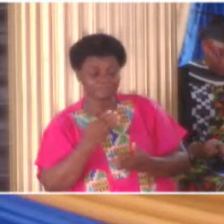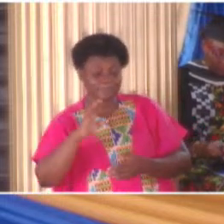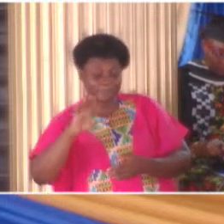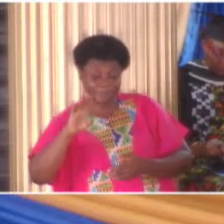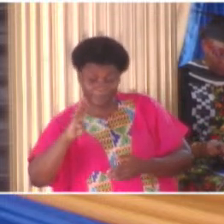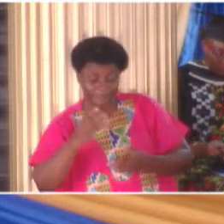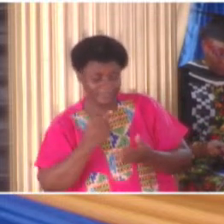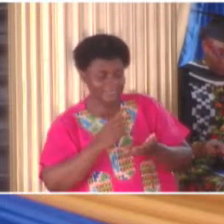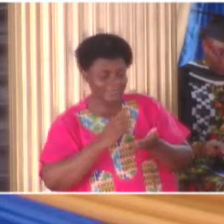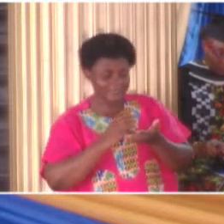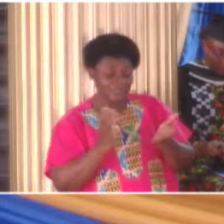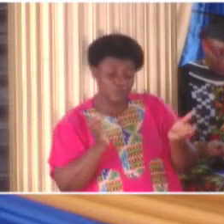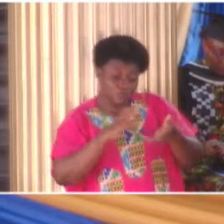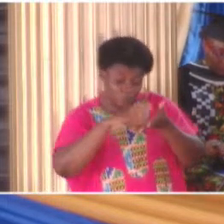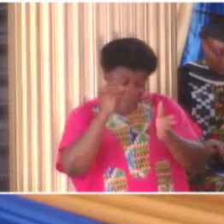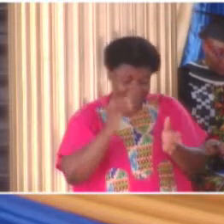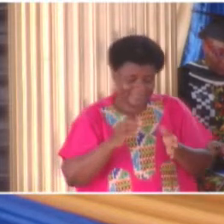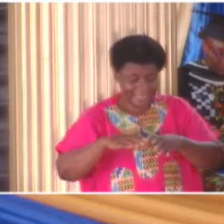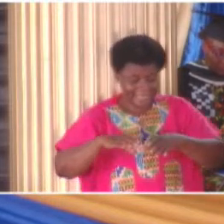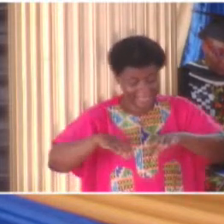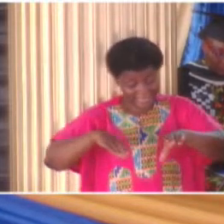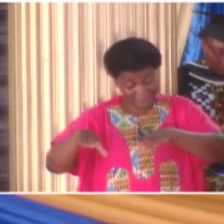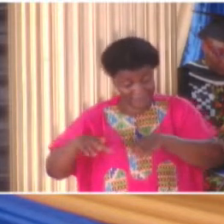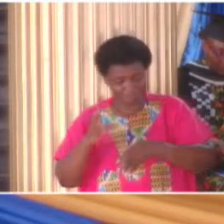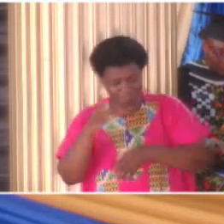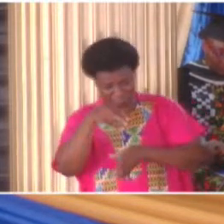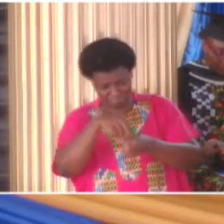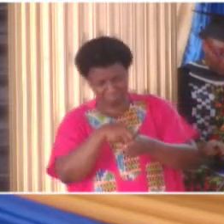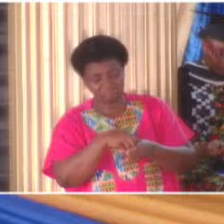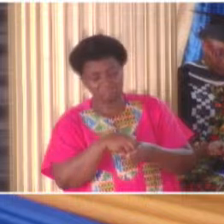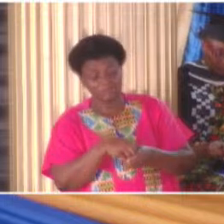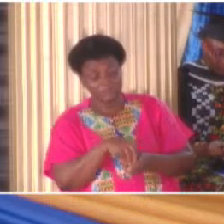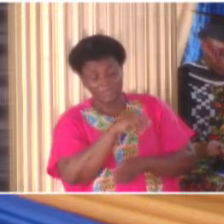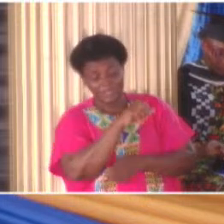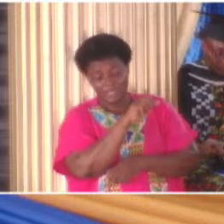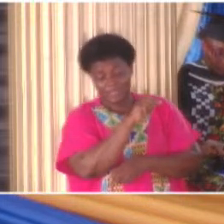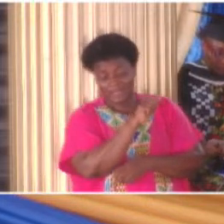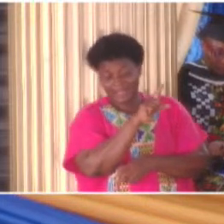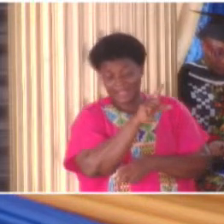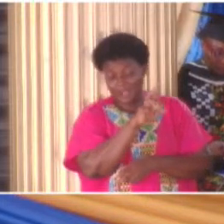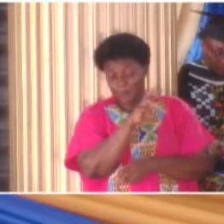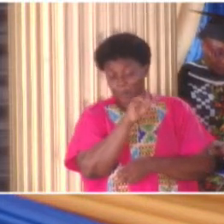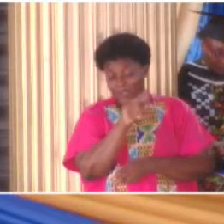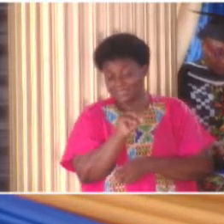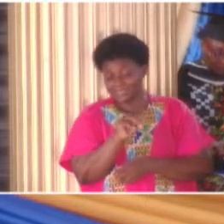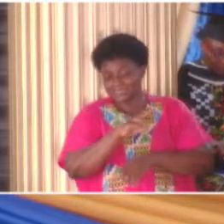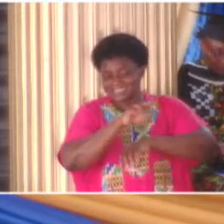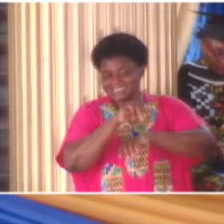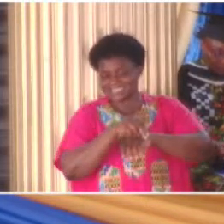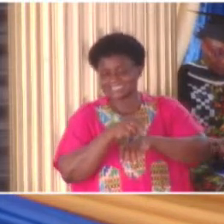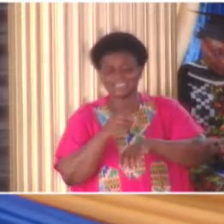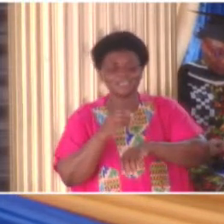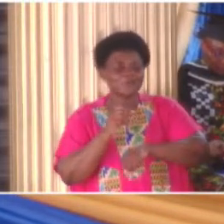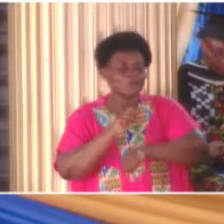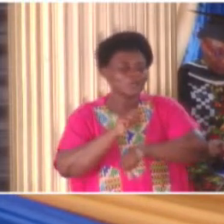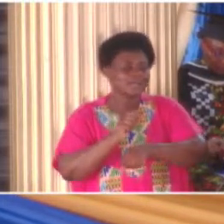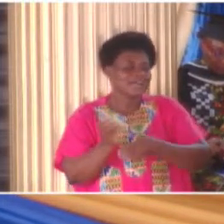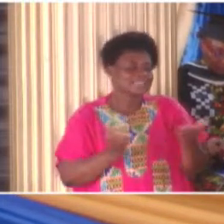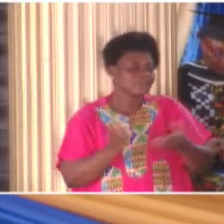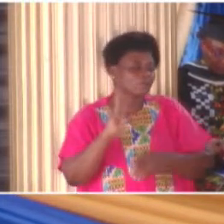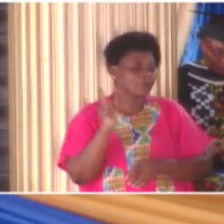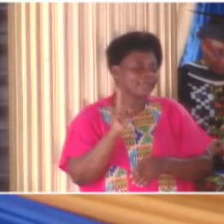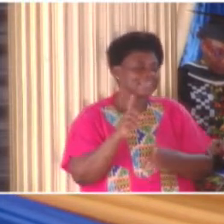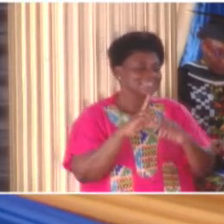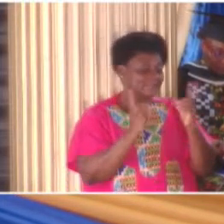activities. Al Wasiu Abubakari is currently undertaking his national service assignment with the Department of